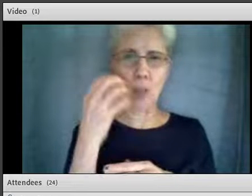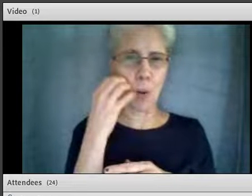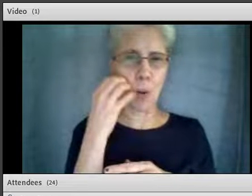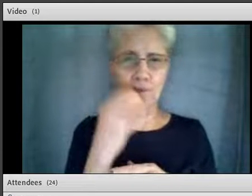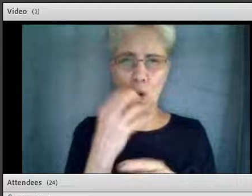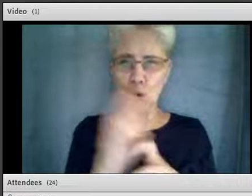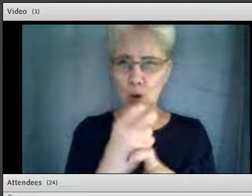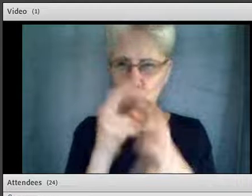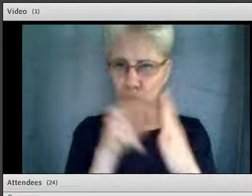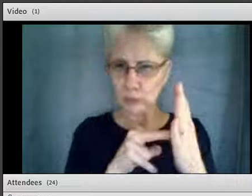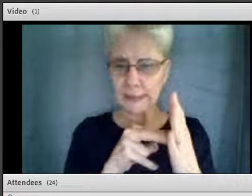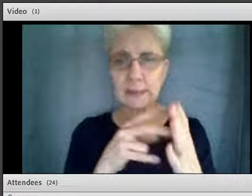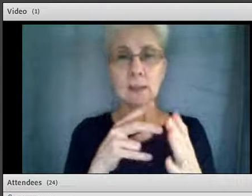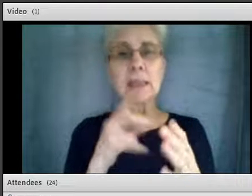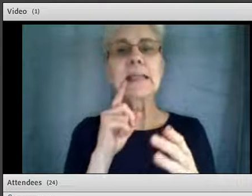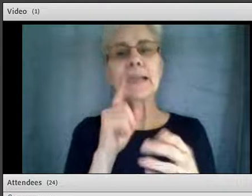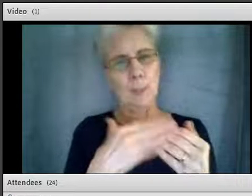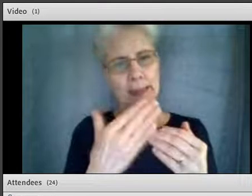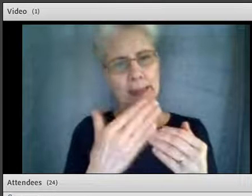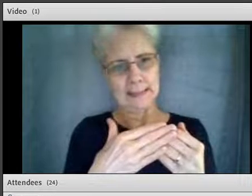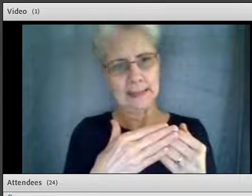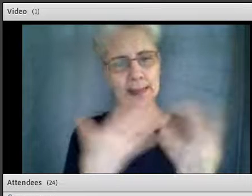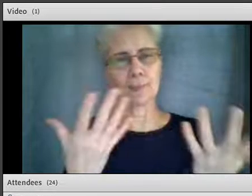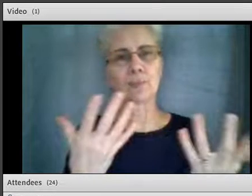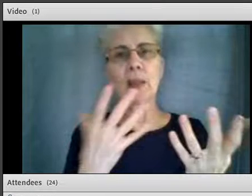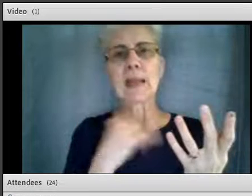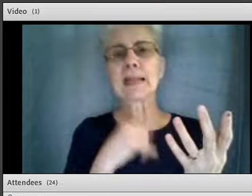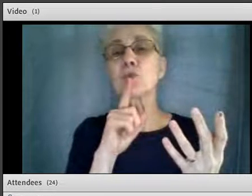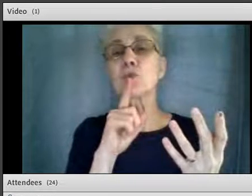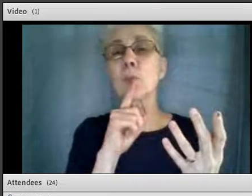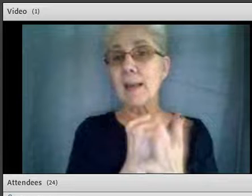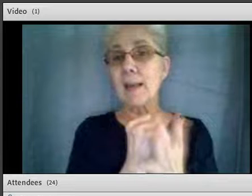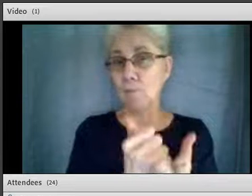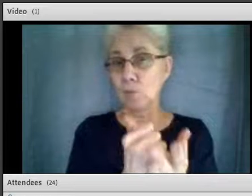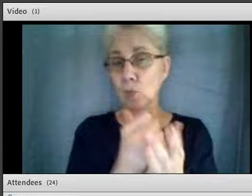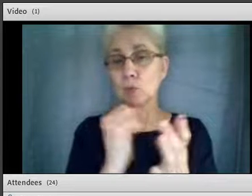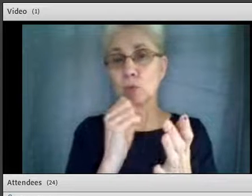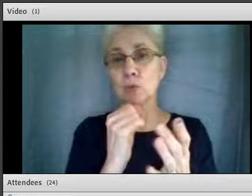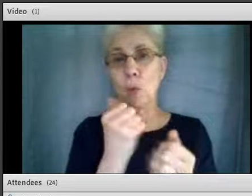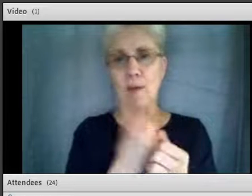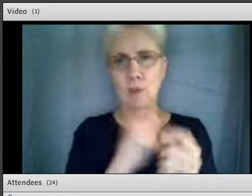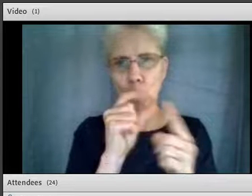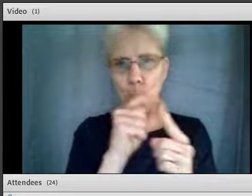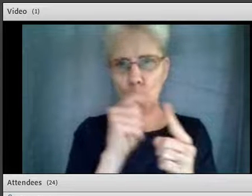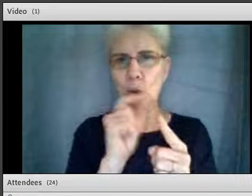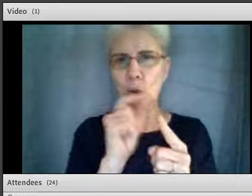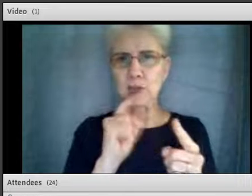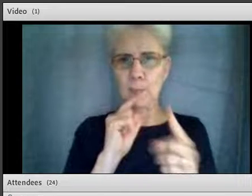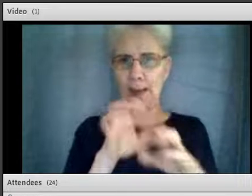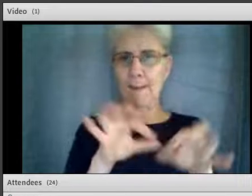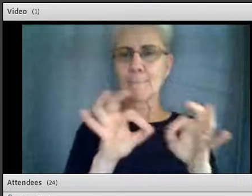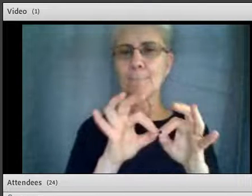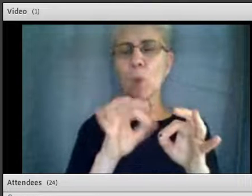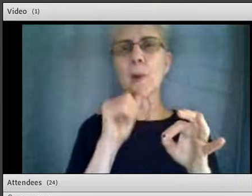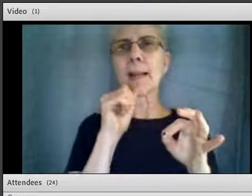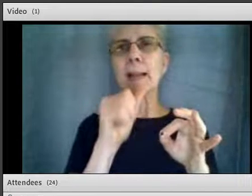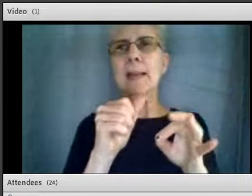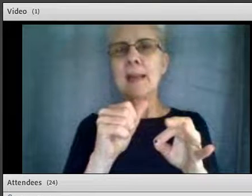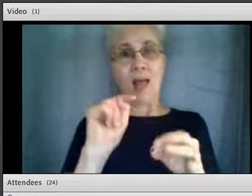easy, and it needs to be helpful. So every word needs to be important. It's not a thesis. It's a help guide.